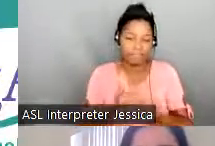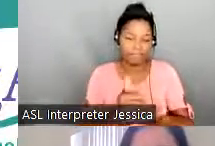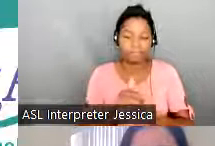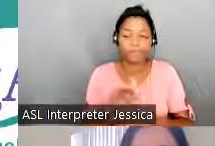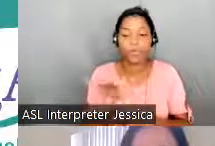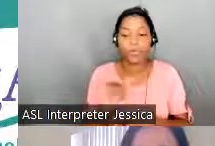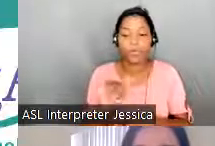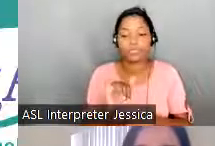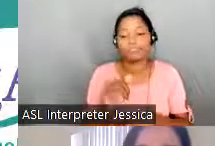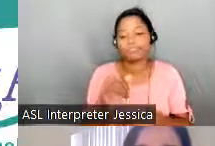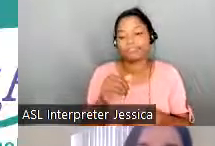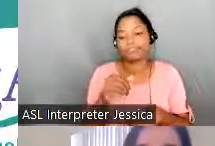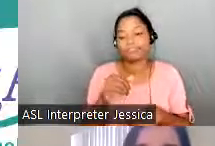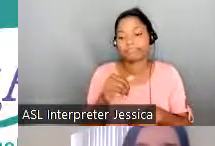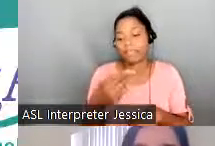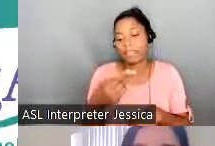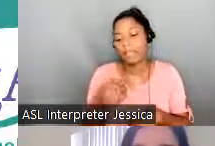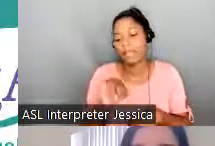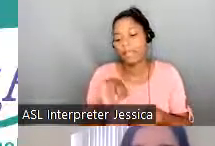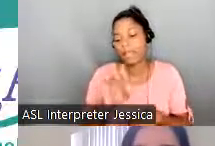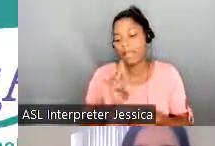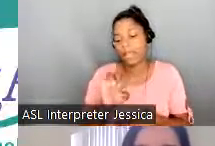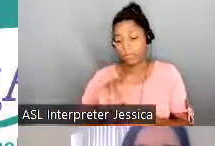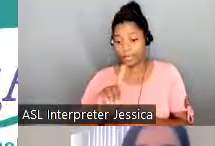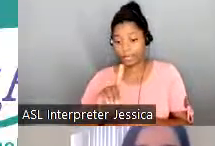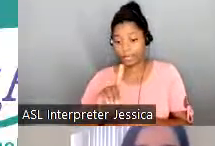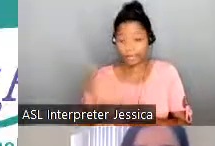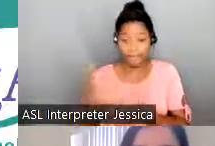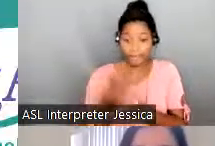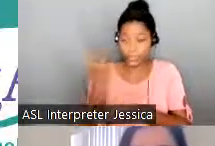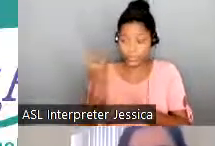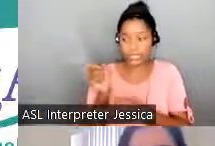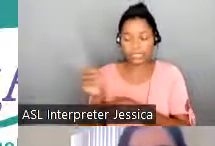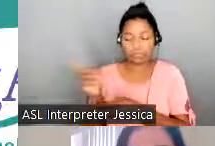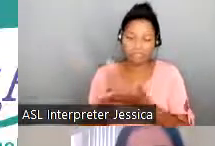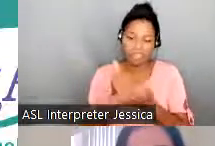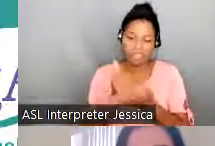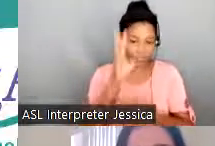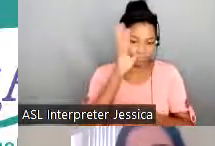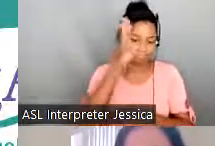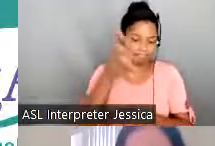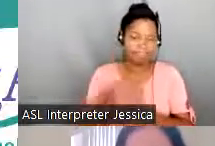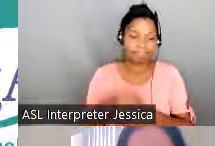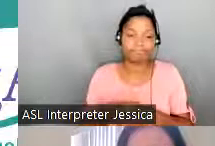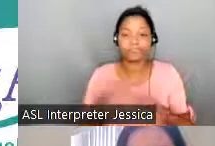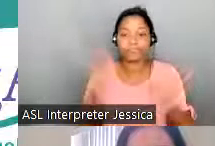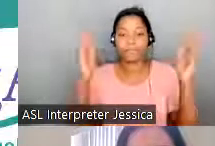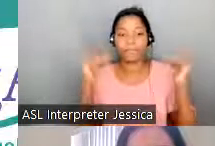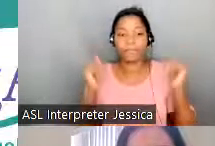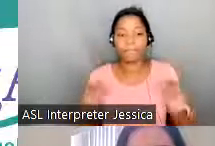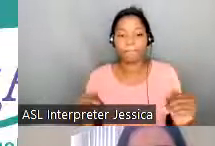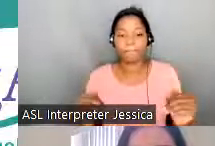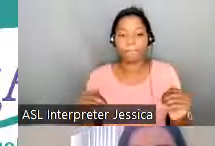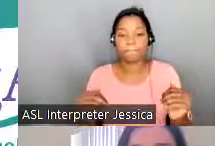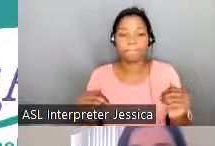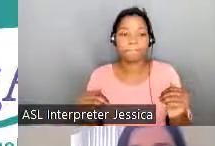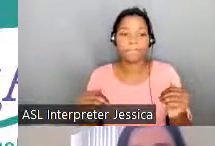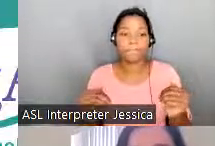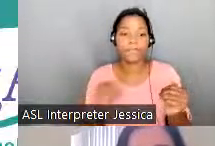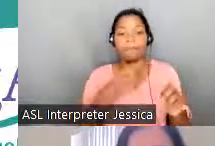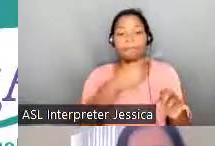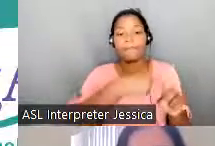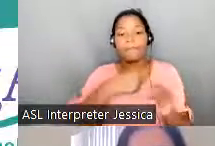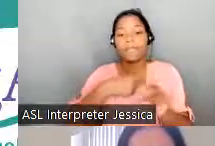hybrid opportunities, this manual will help with that. And then on the next slide, I just want to talk a little bit more about our monthly